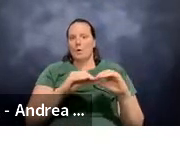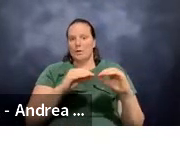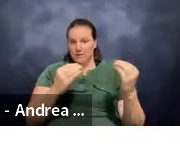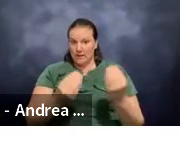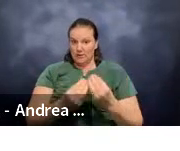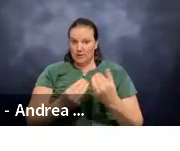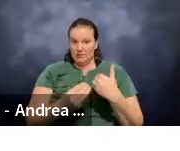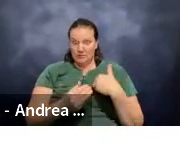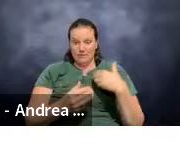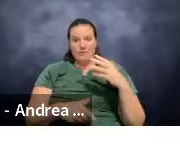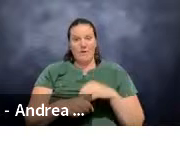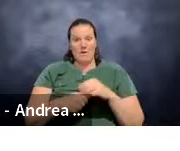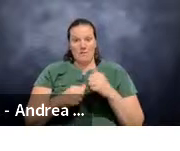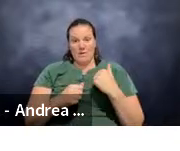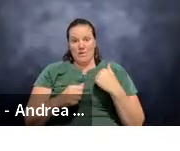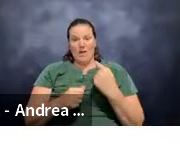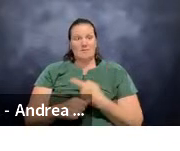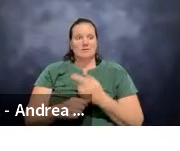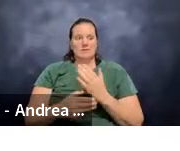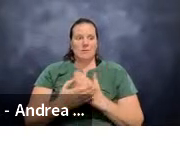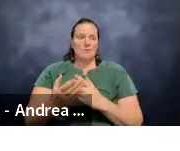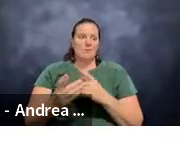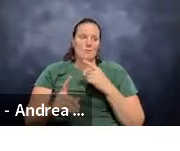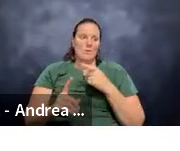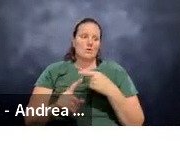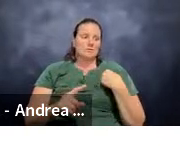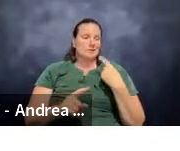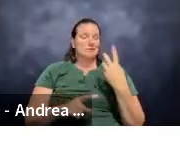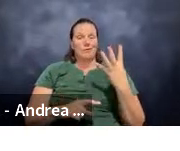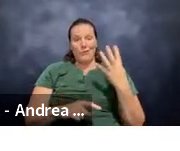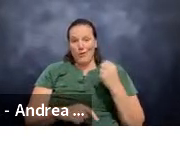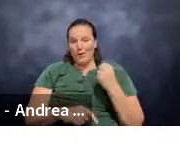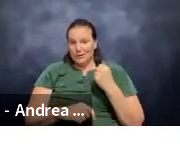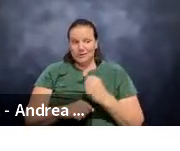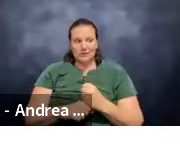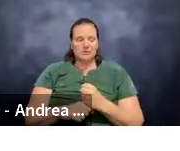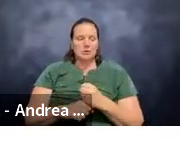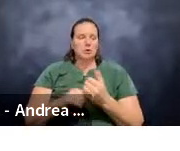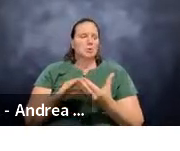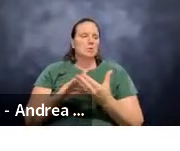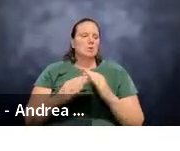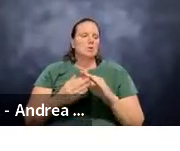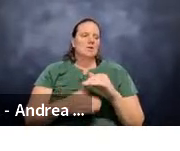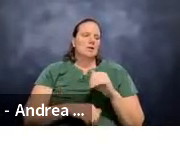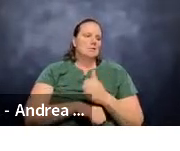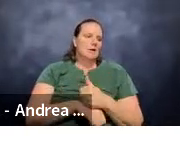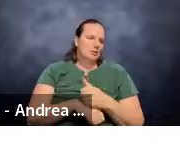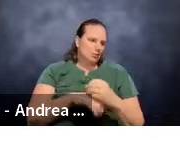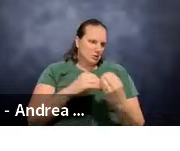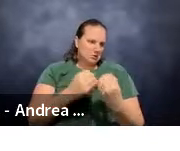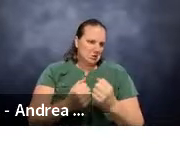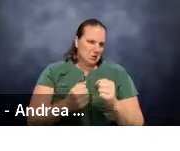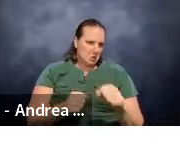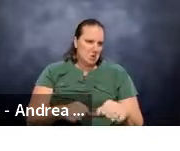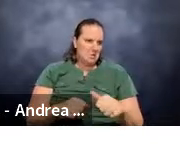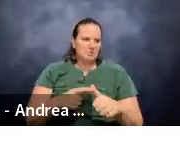have engaged with us at some point along the last 4 years. So those could be community-based